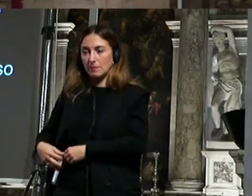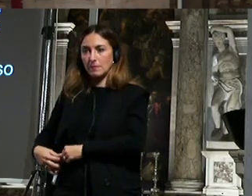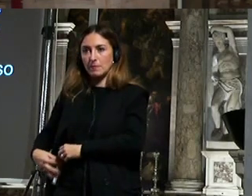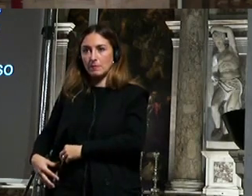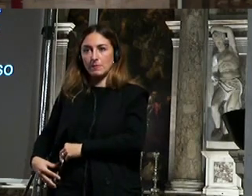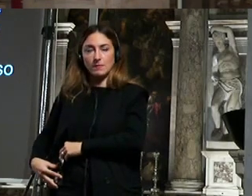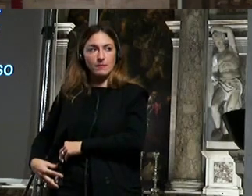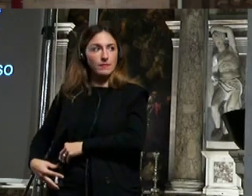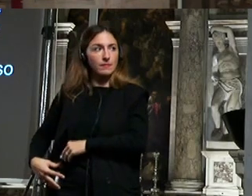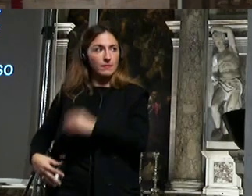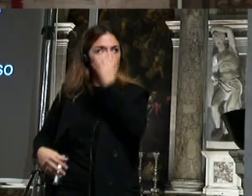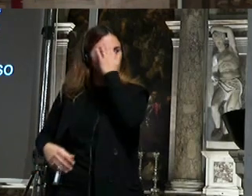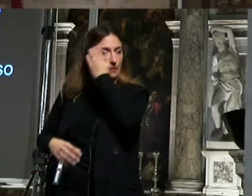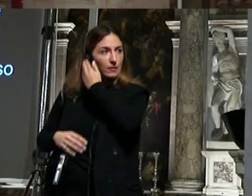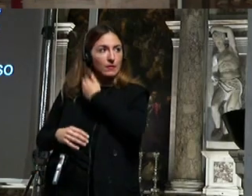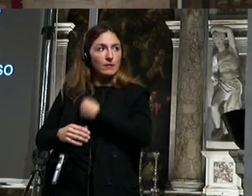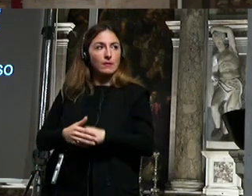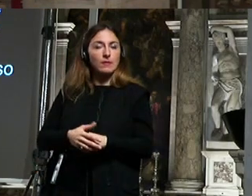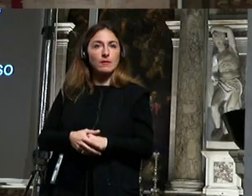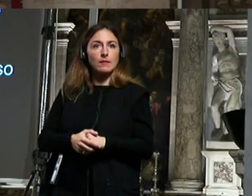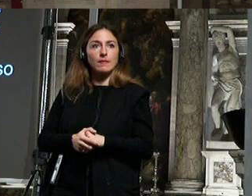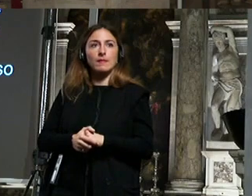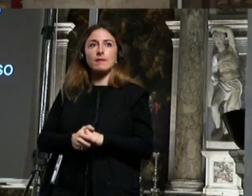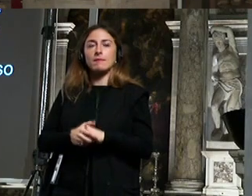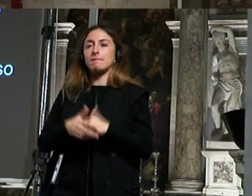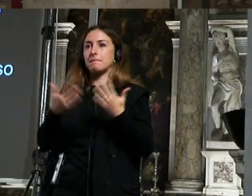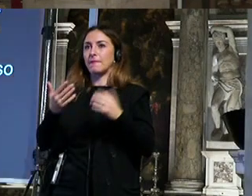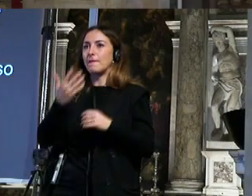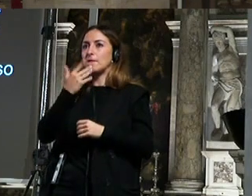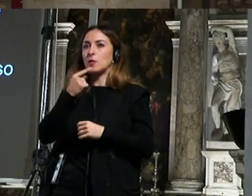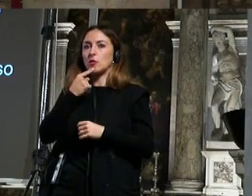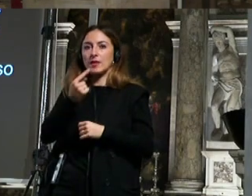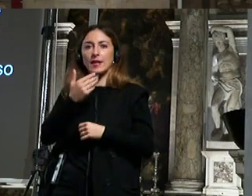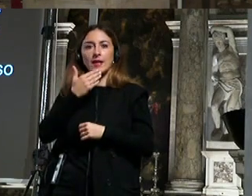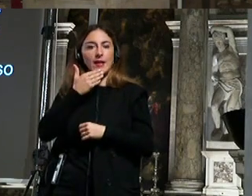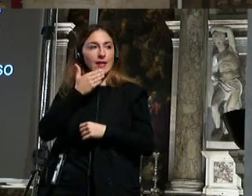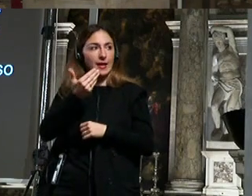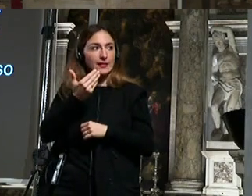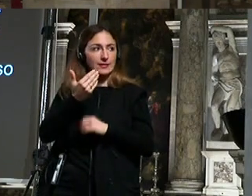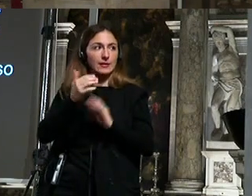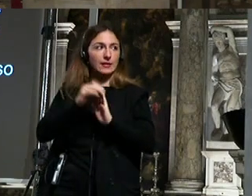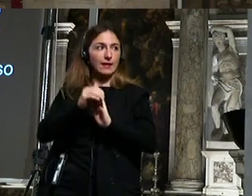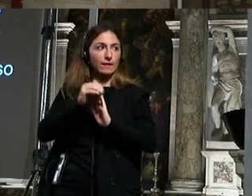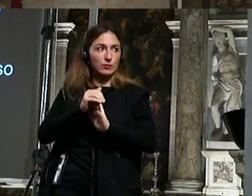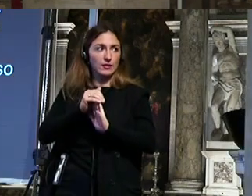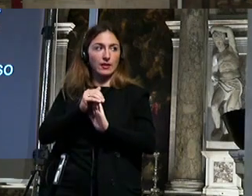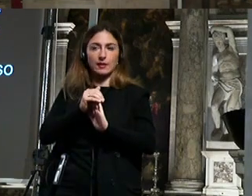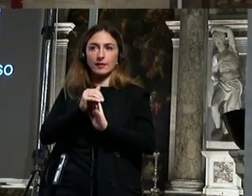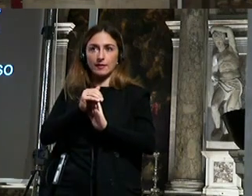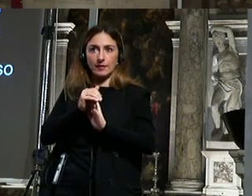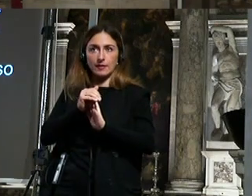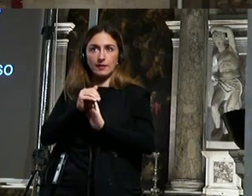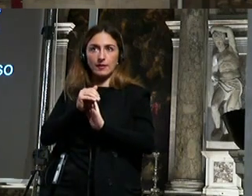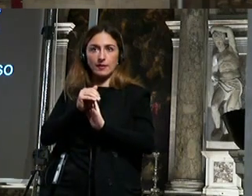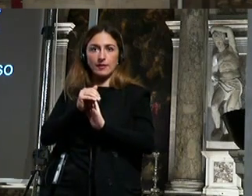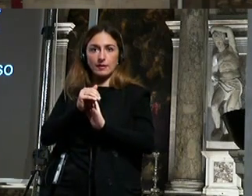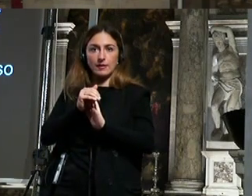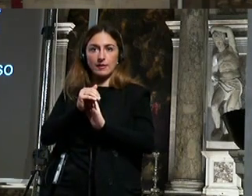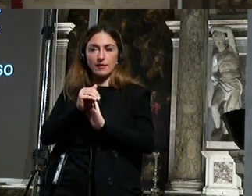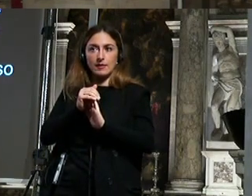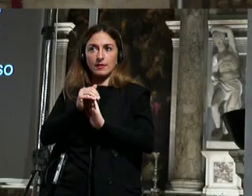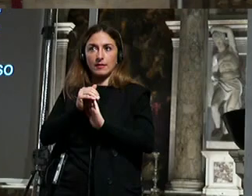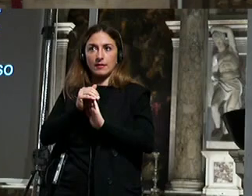me. Both to Ca' Foscari and also to my publisher, Gwanda, who is here